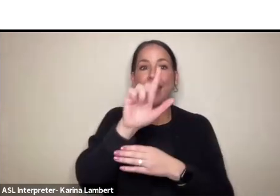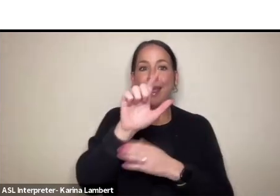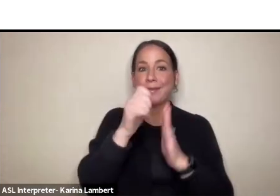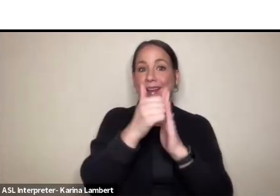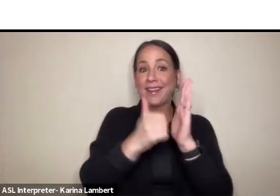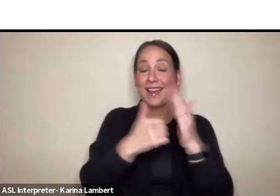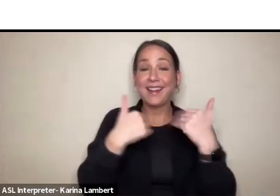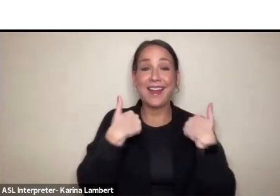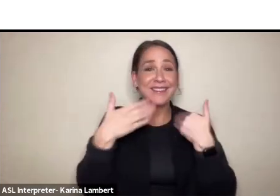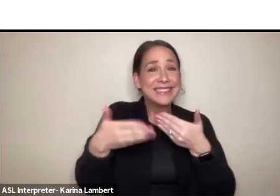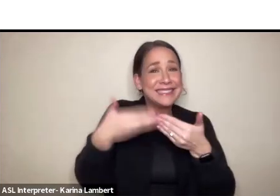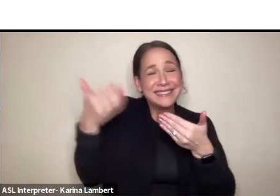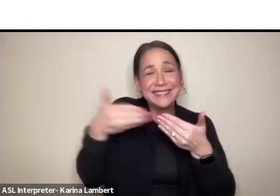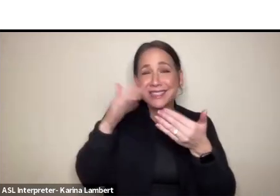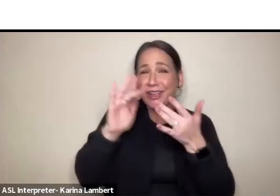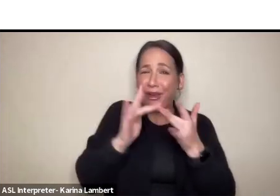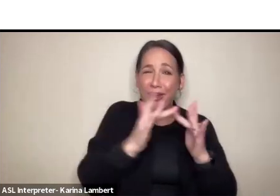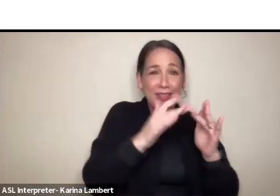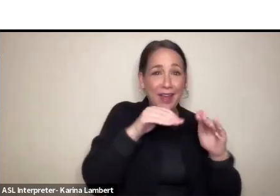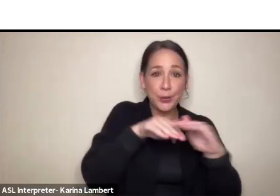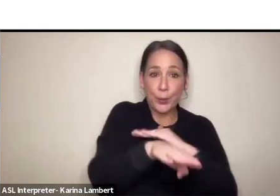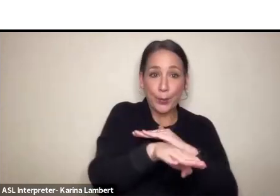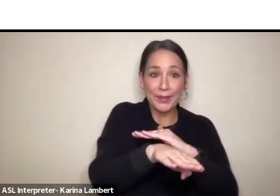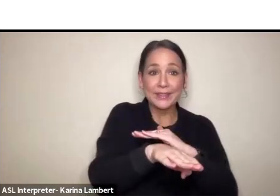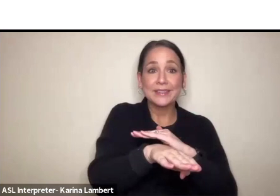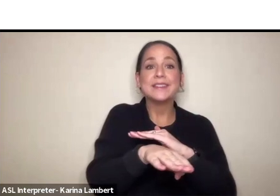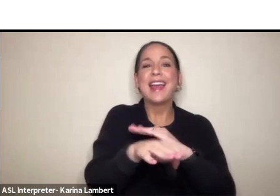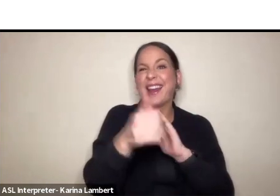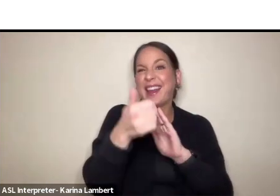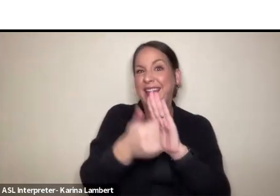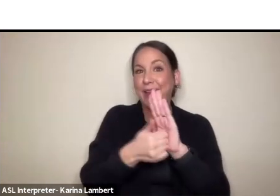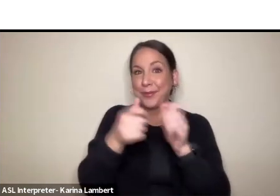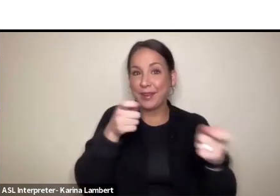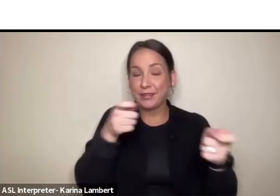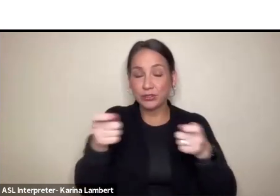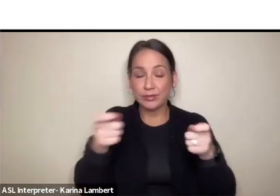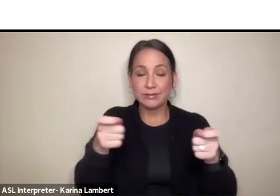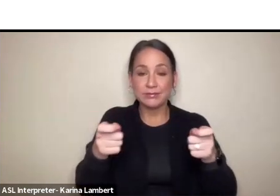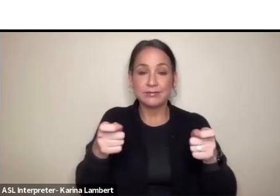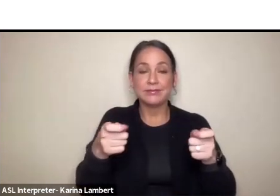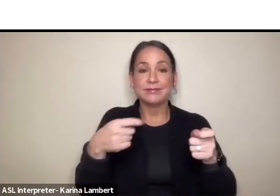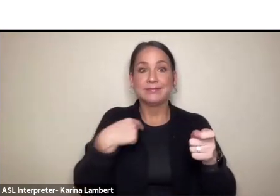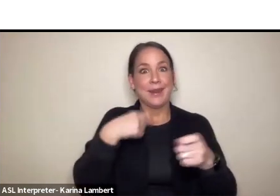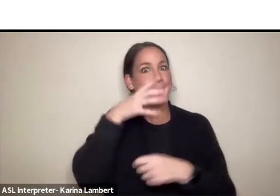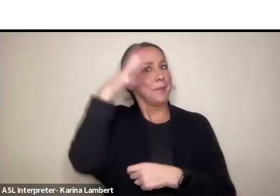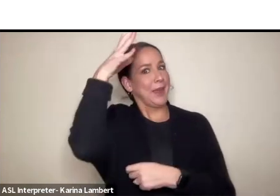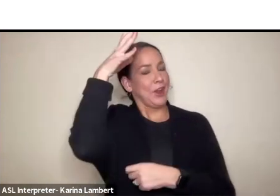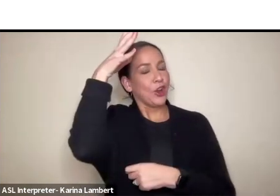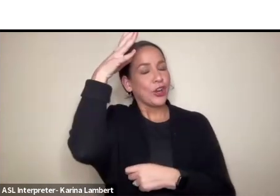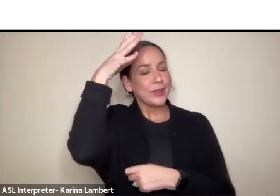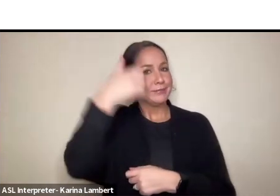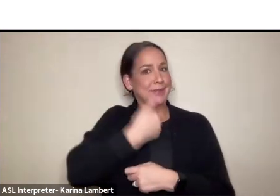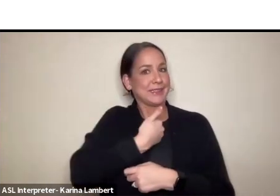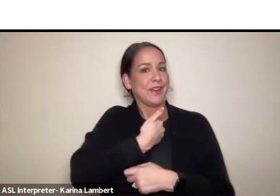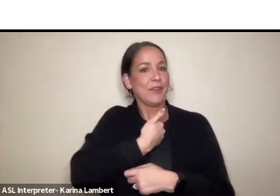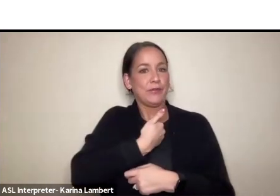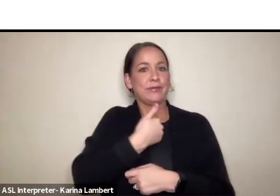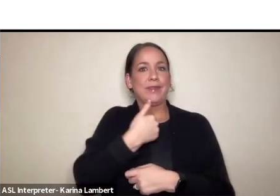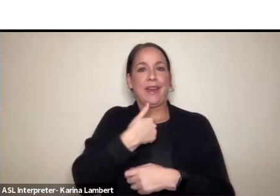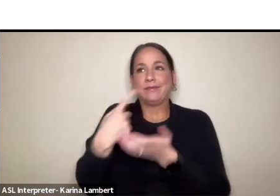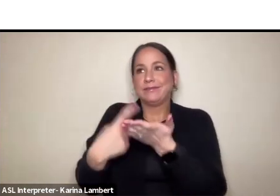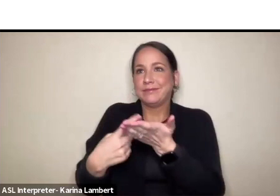easy online enrollment and account management. I know as a parent myself, and having spoken with